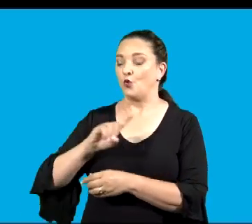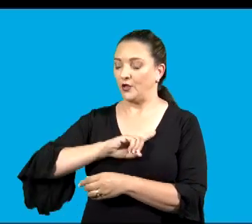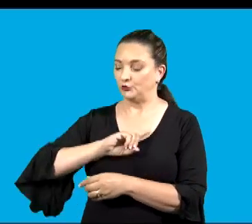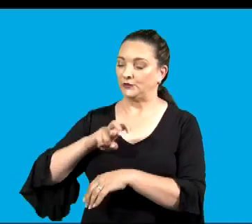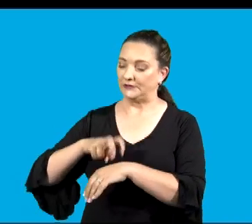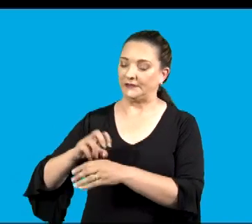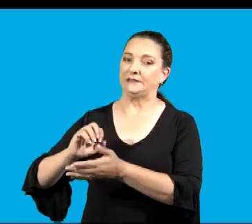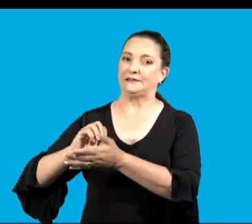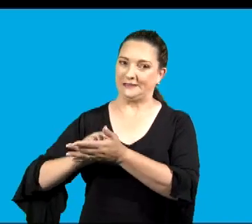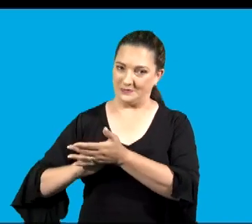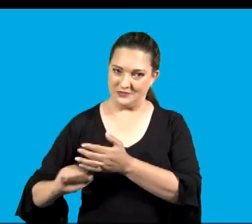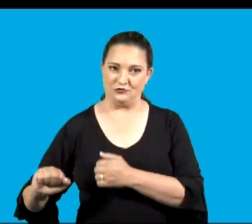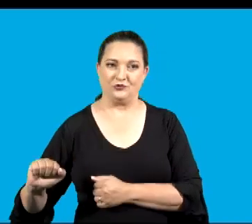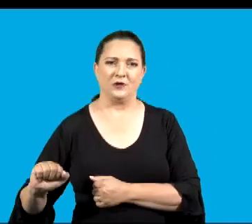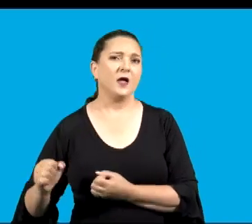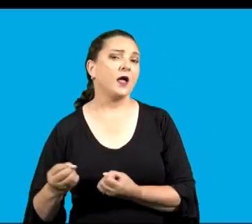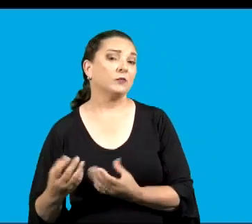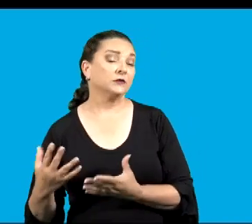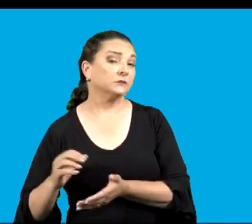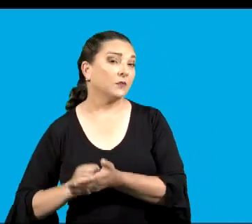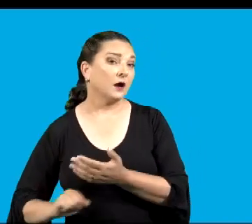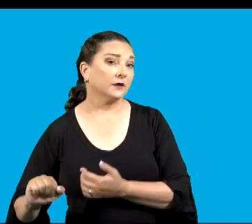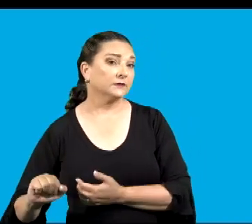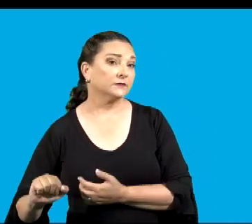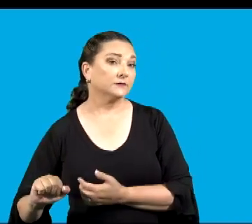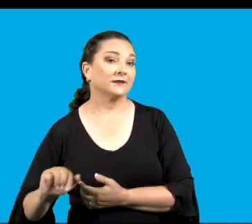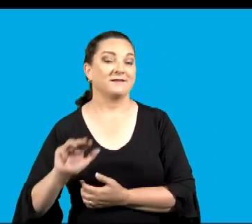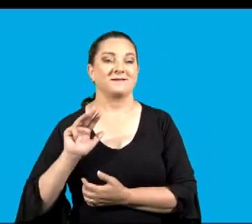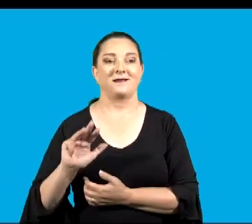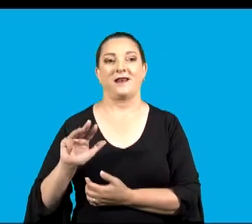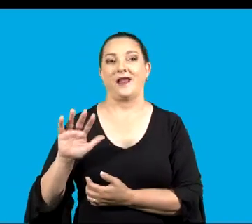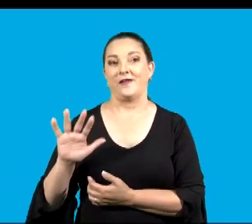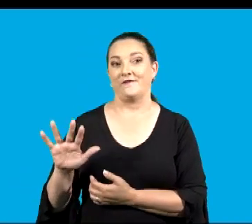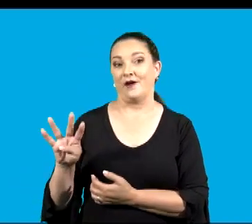we must come and subtract it from Puto. Minus how much?